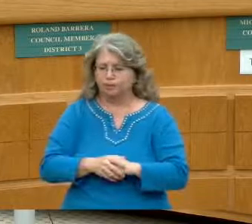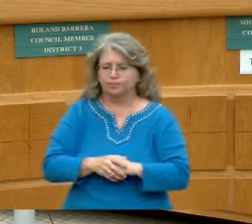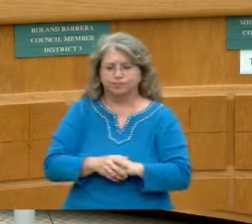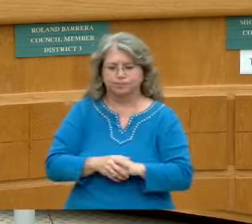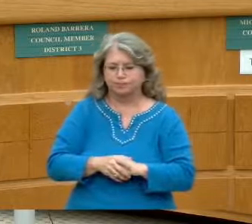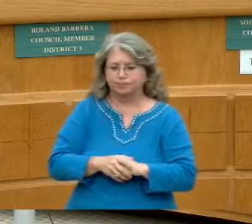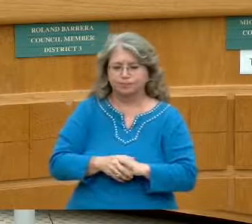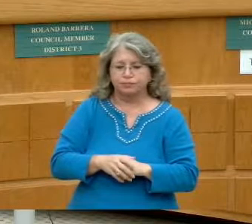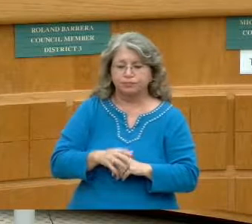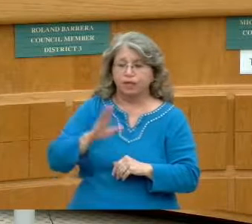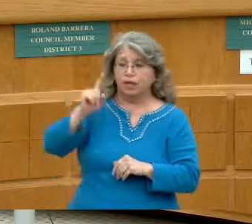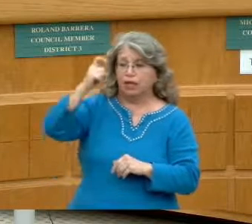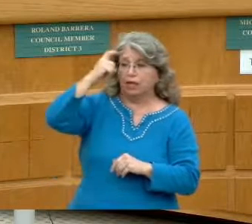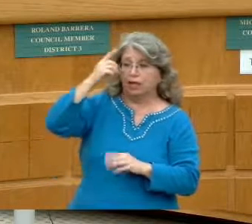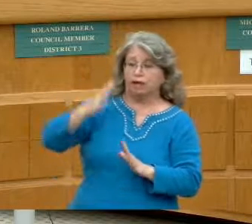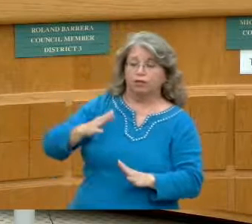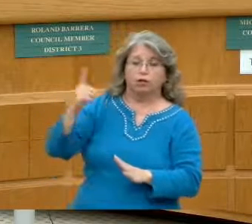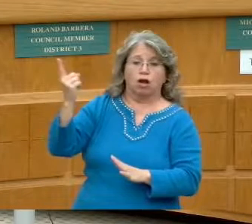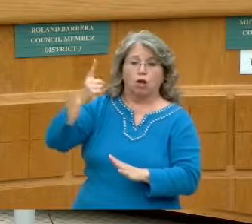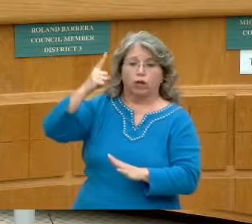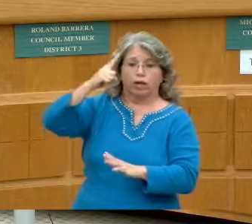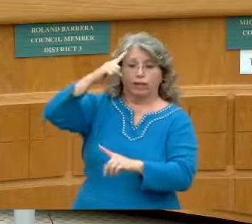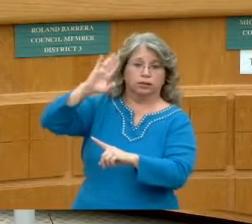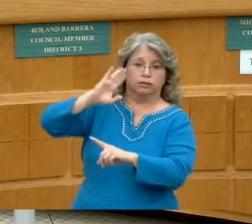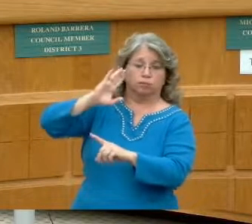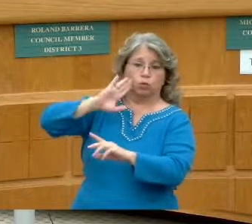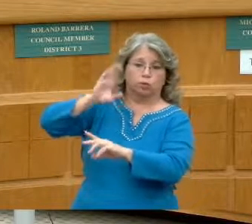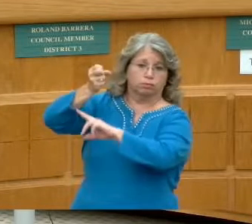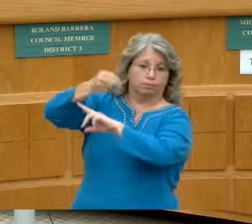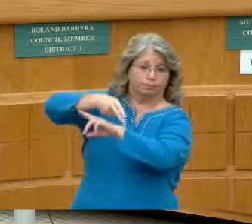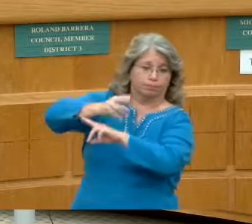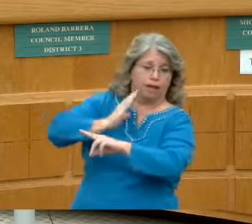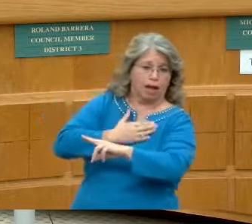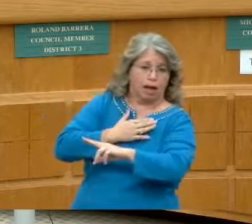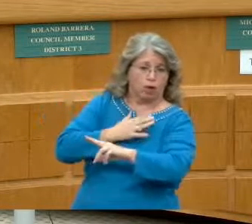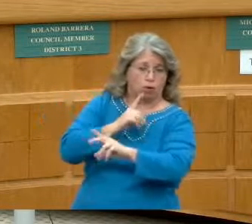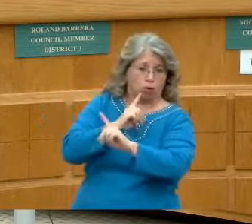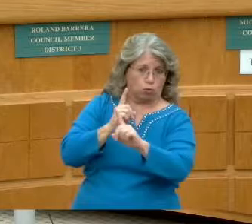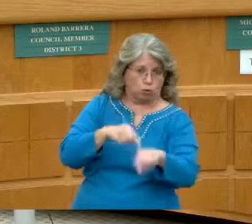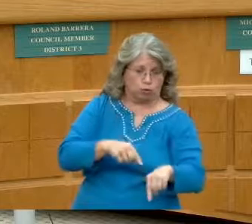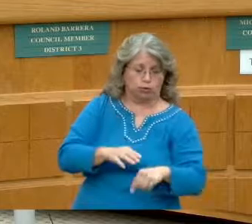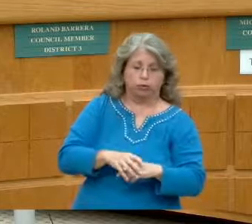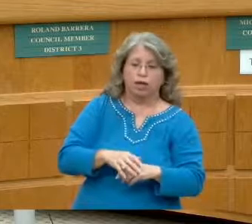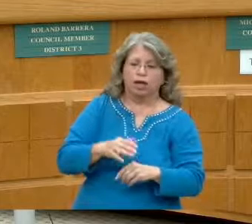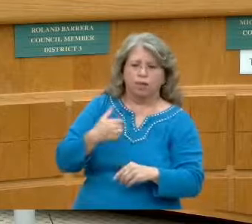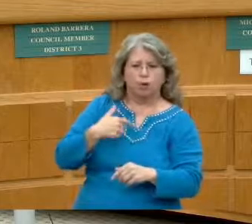supersedes our orders. We're following the governor's lead. We think that's the right leadership